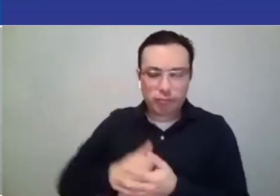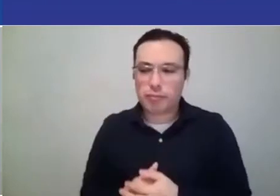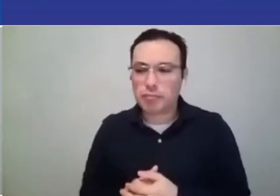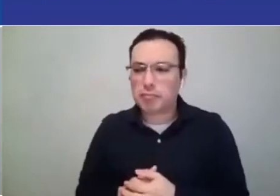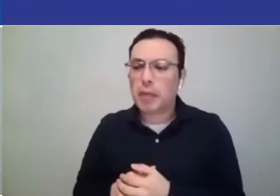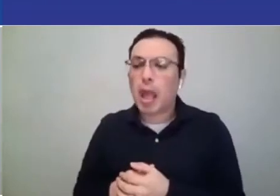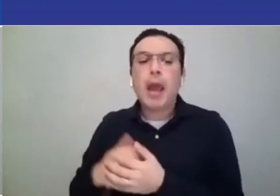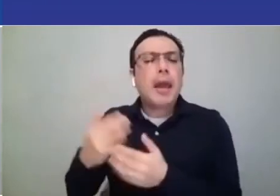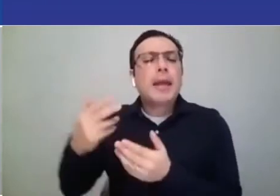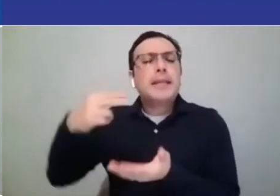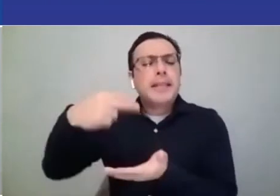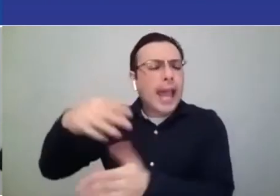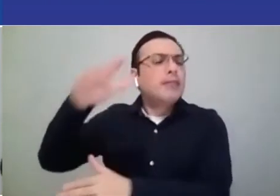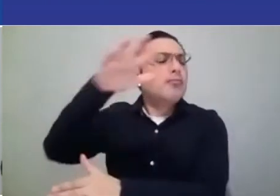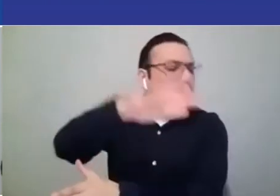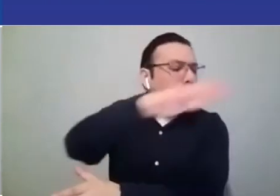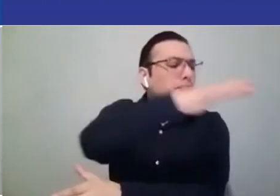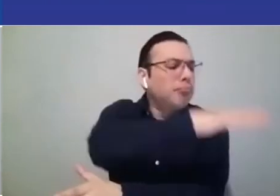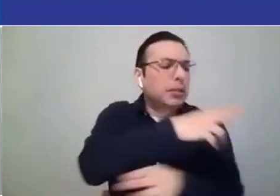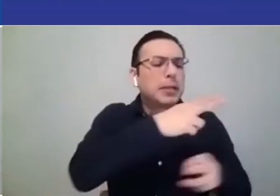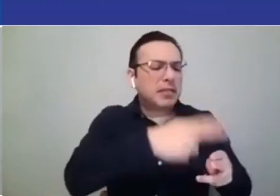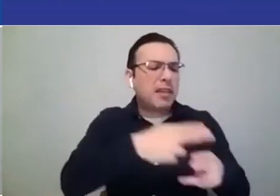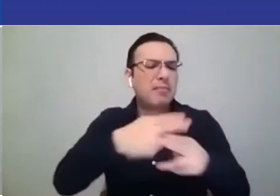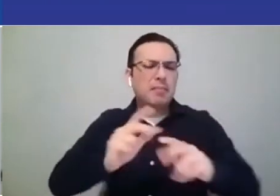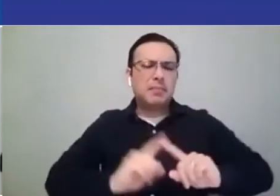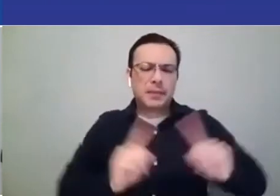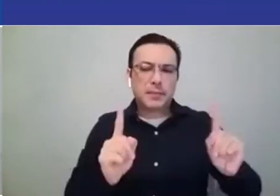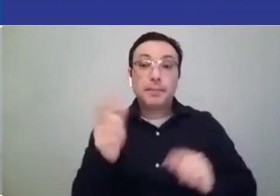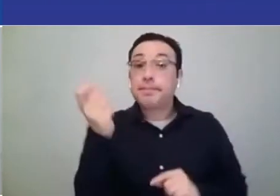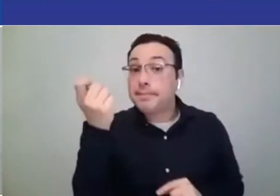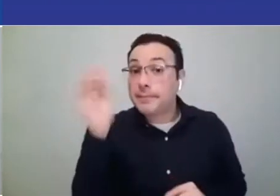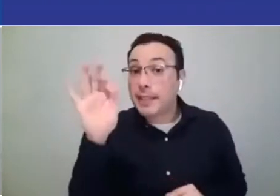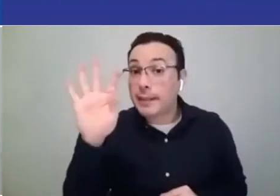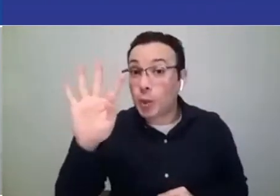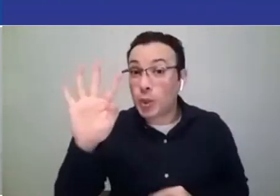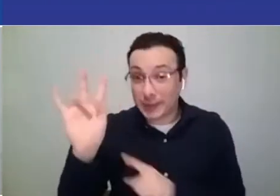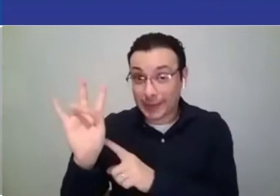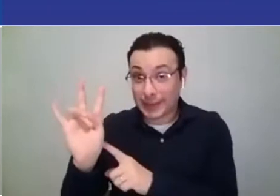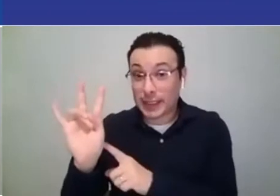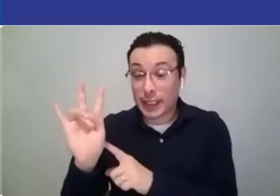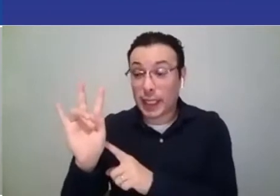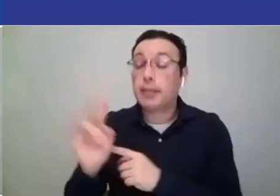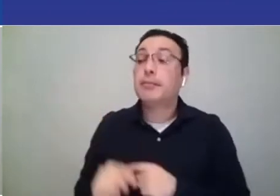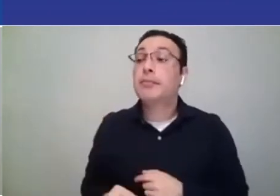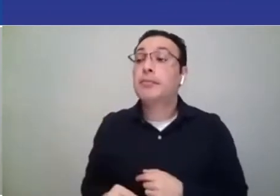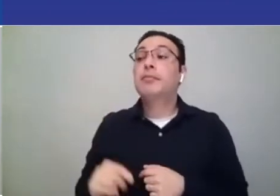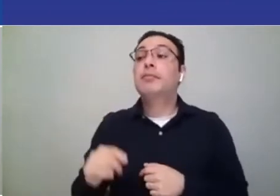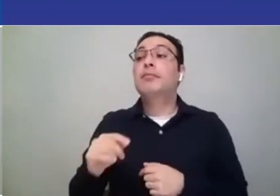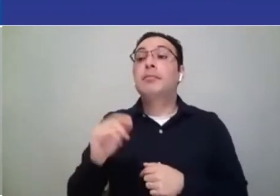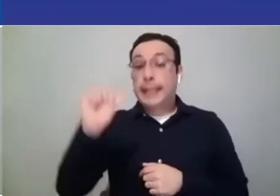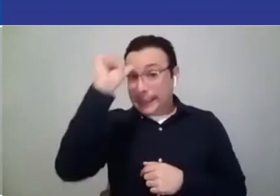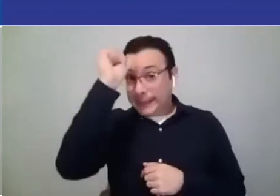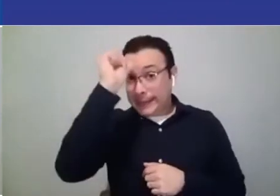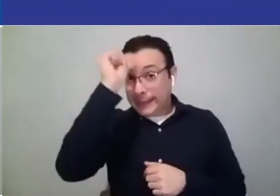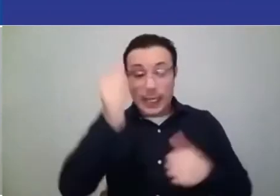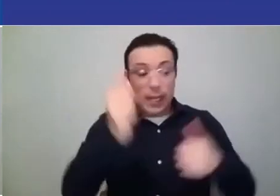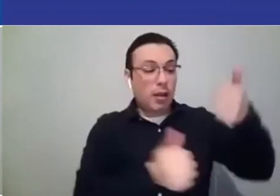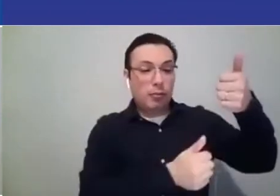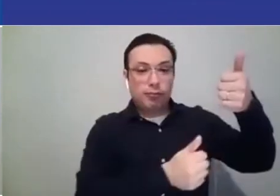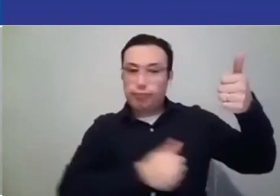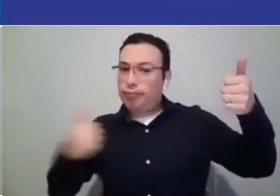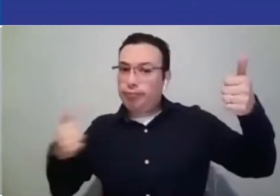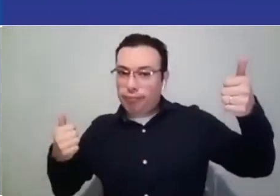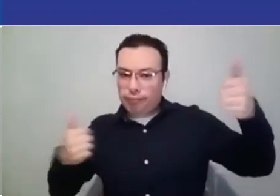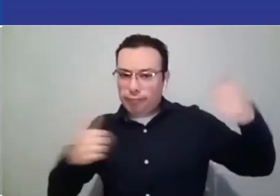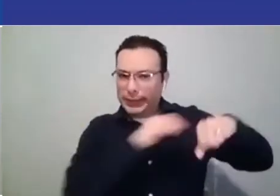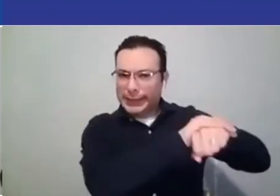dances with different names. And in 1947, when India gained independence from the